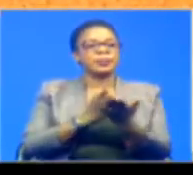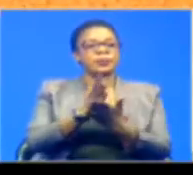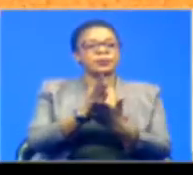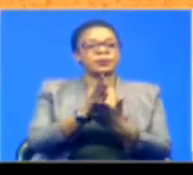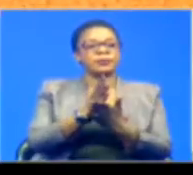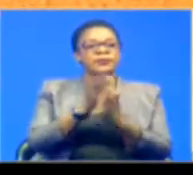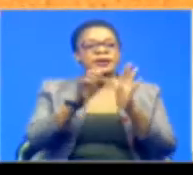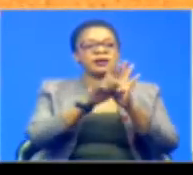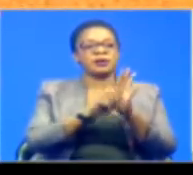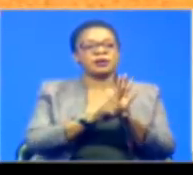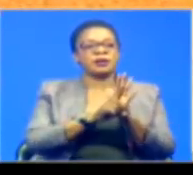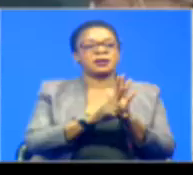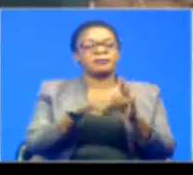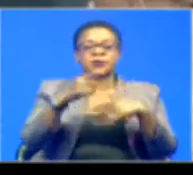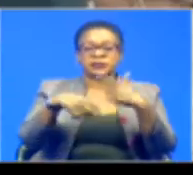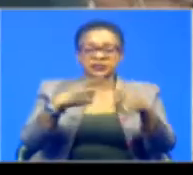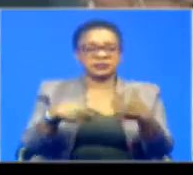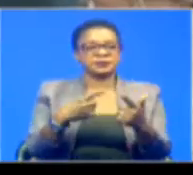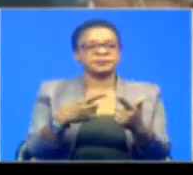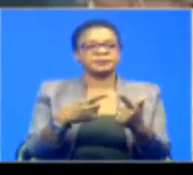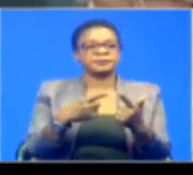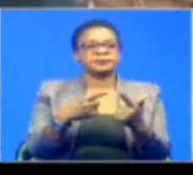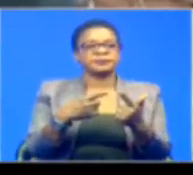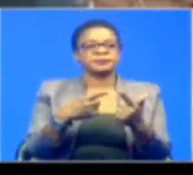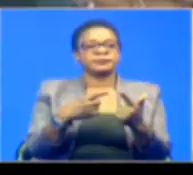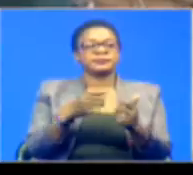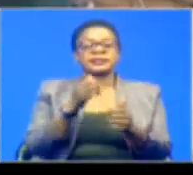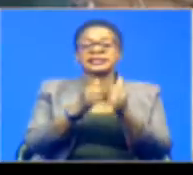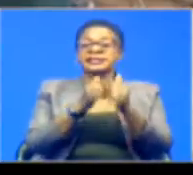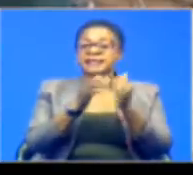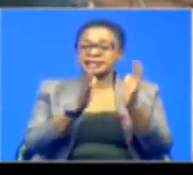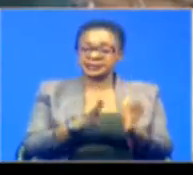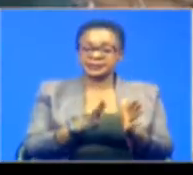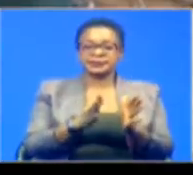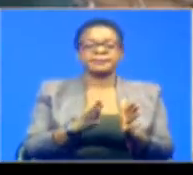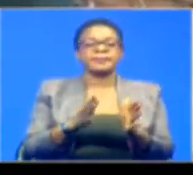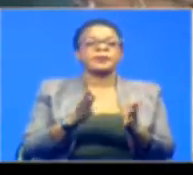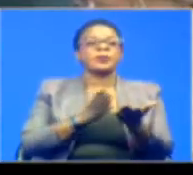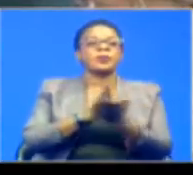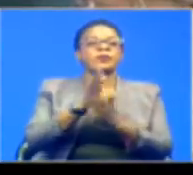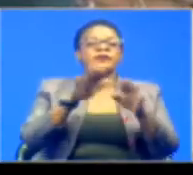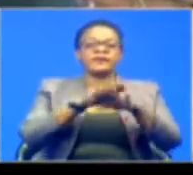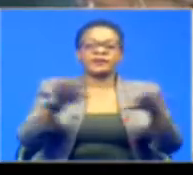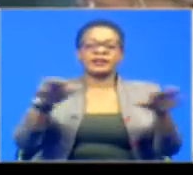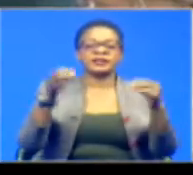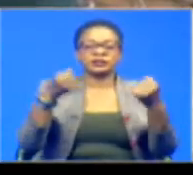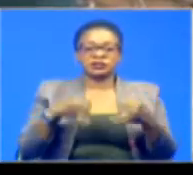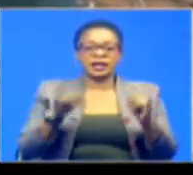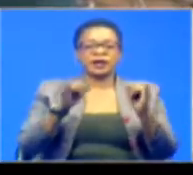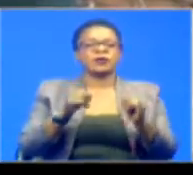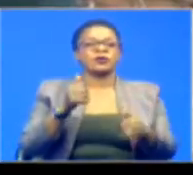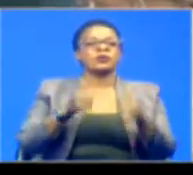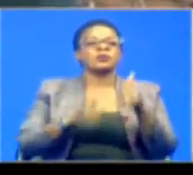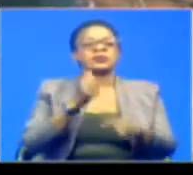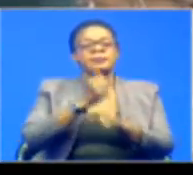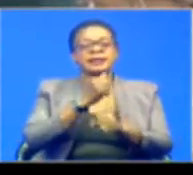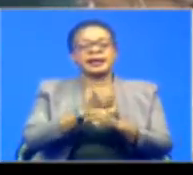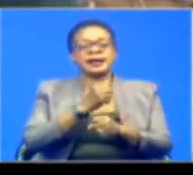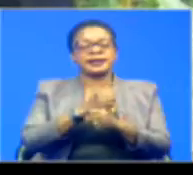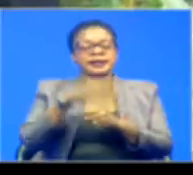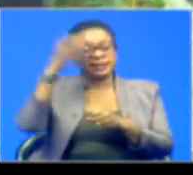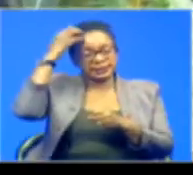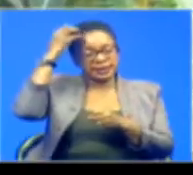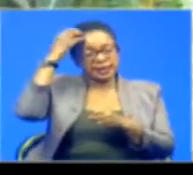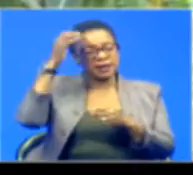legal process. According to scientists, through field trials such as the ones being done in Kitale, farmers